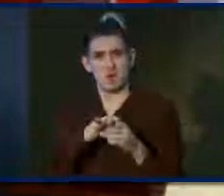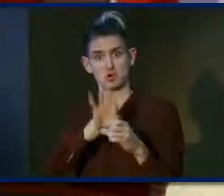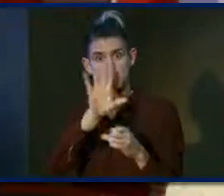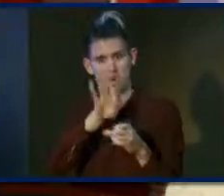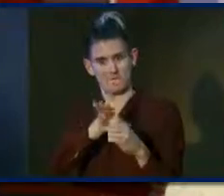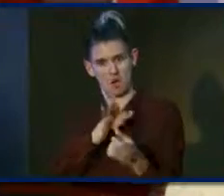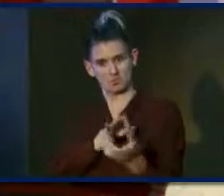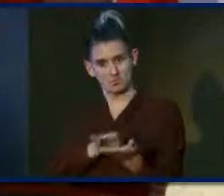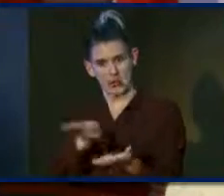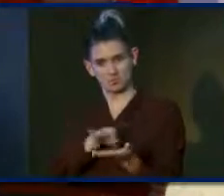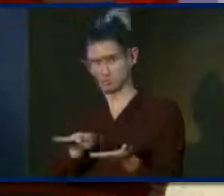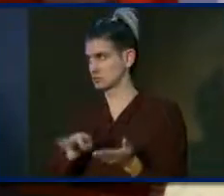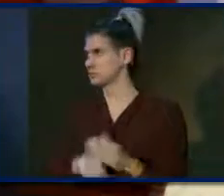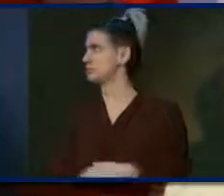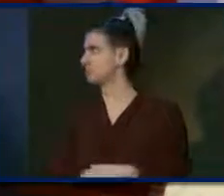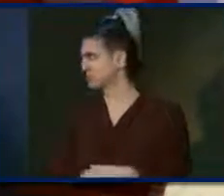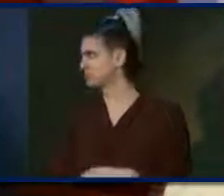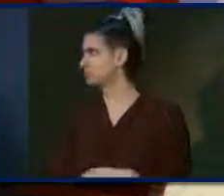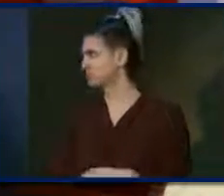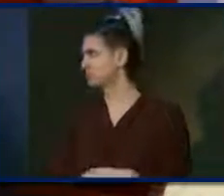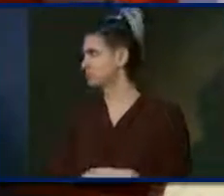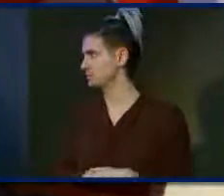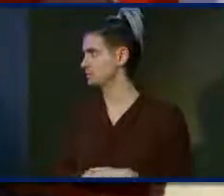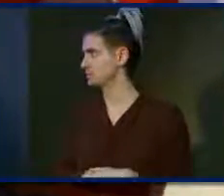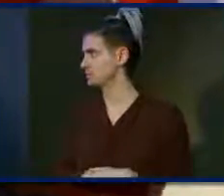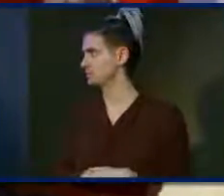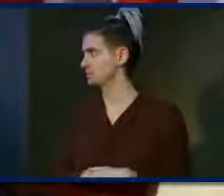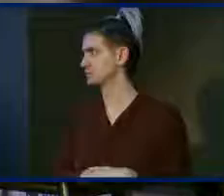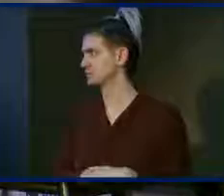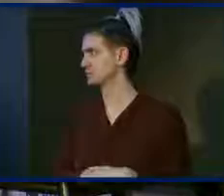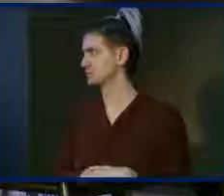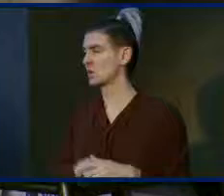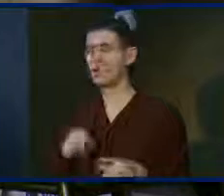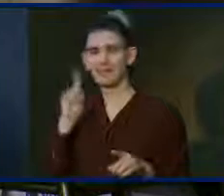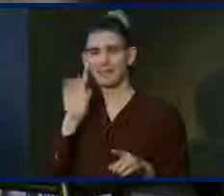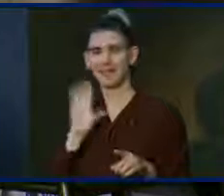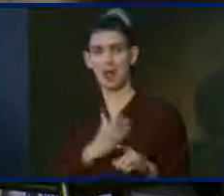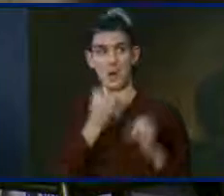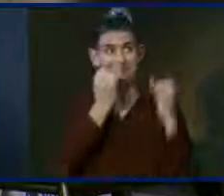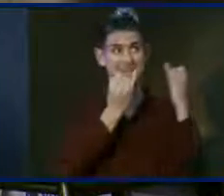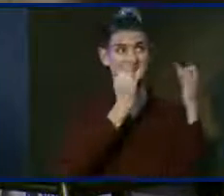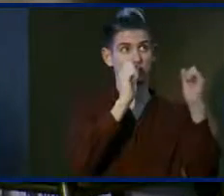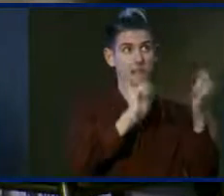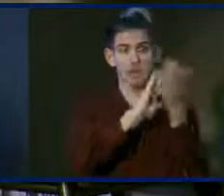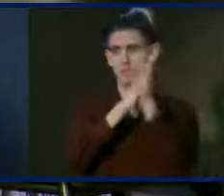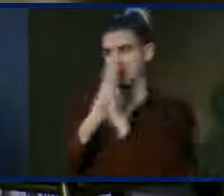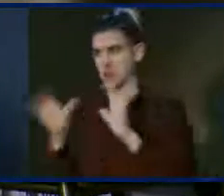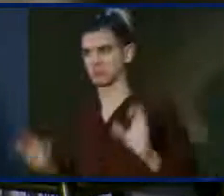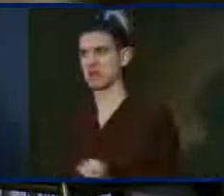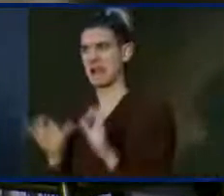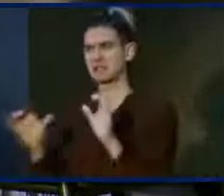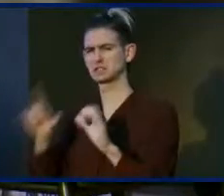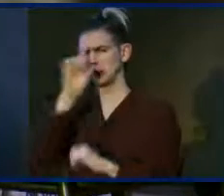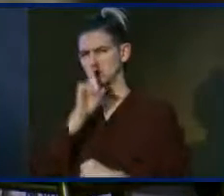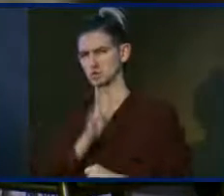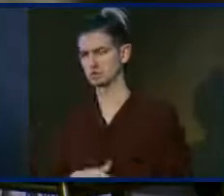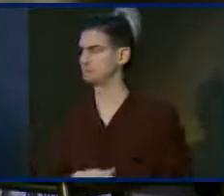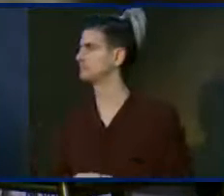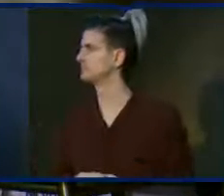big principles, and I think we can always find ways to turn them into action. So different ways of voting, different ways of